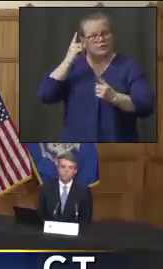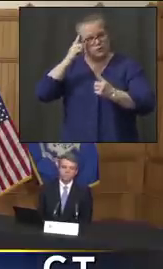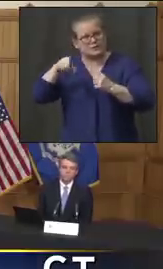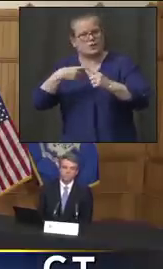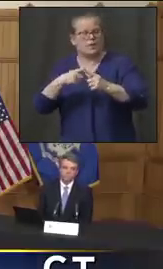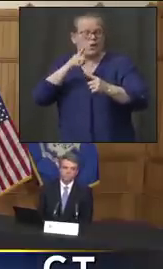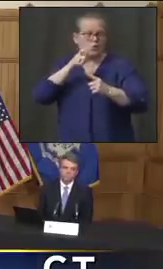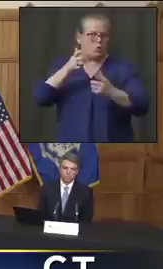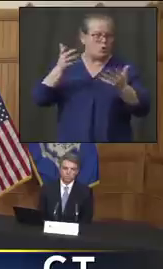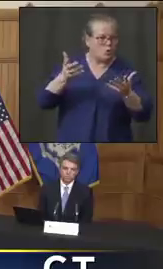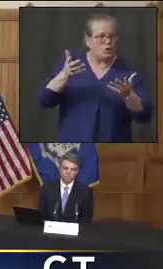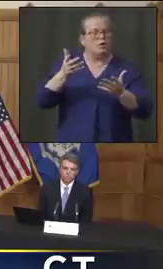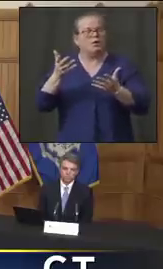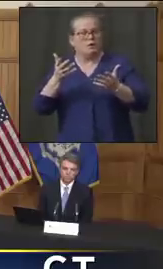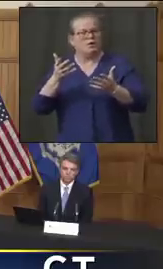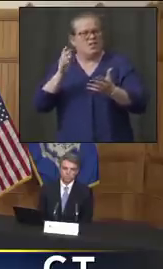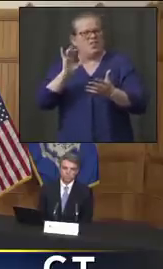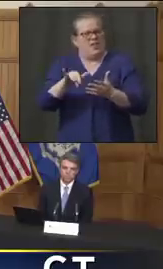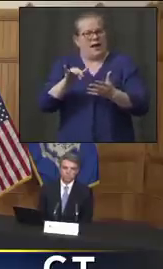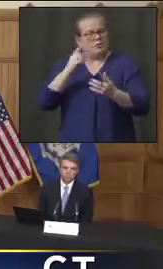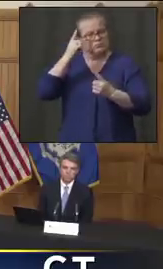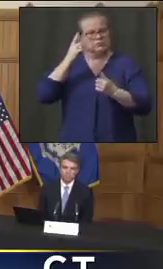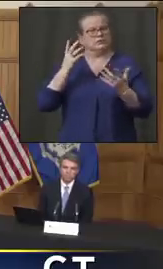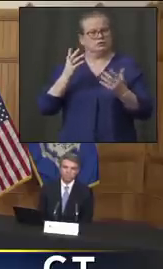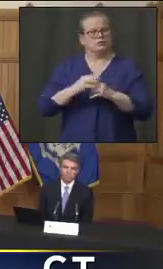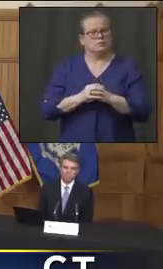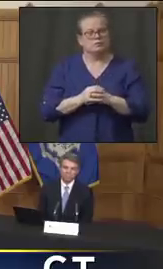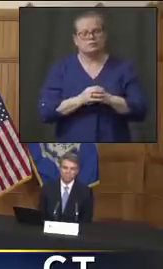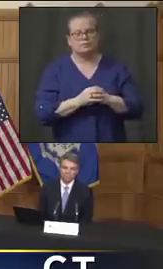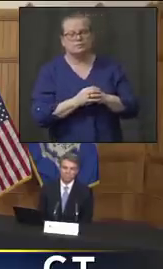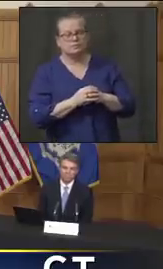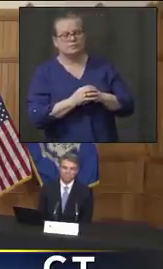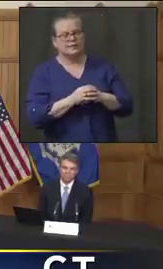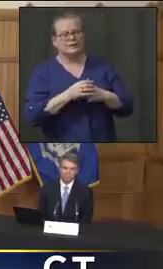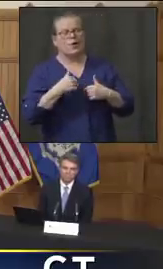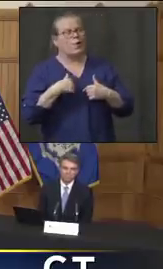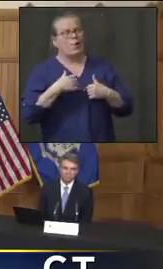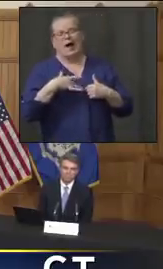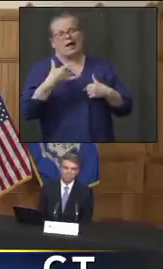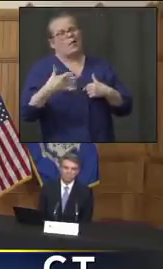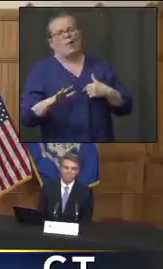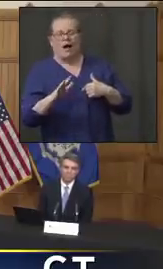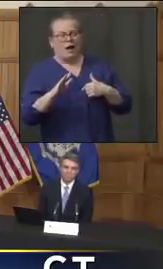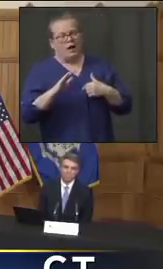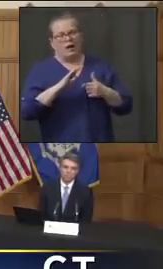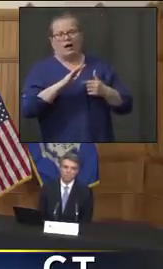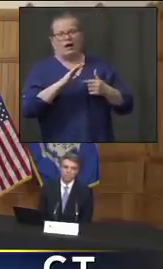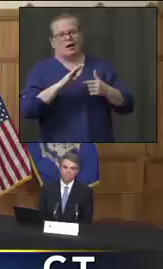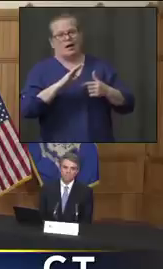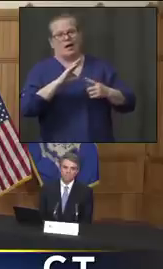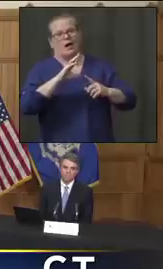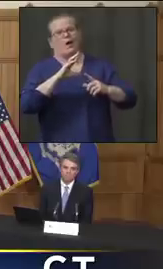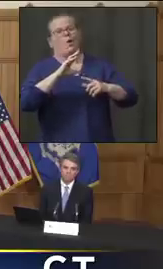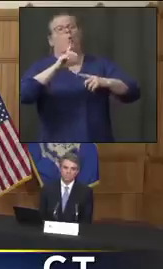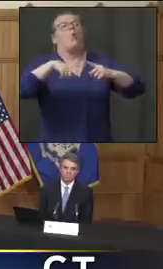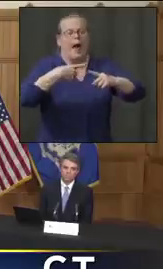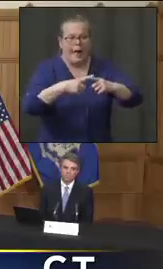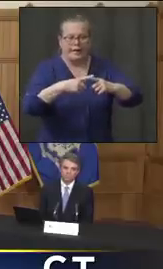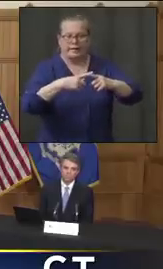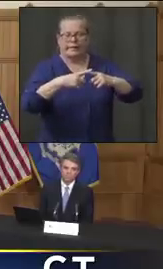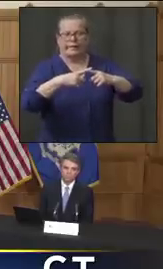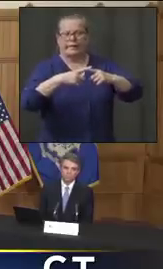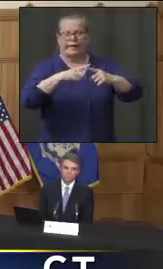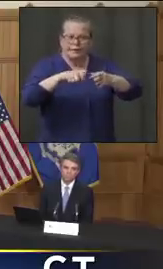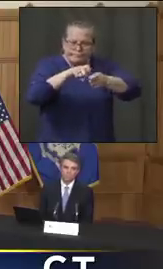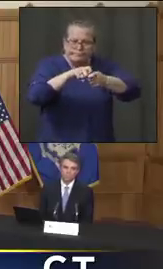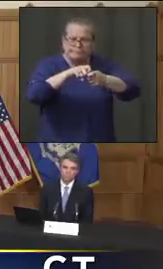who ask the when will we get there question, I'm going to ask, what is your best assessment on what this might look